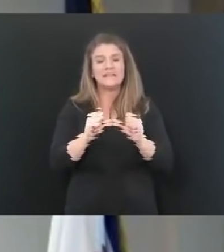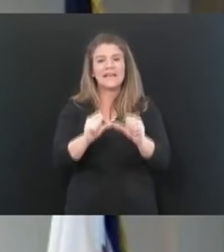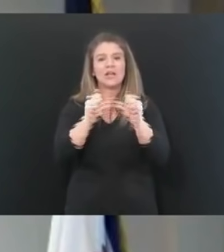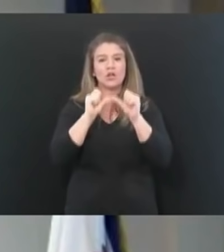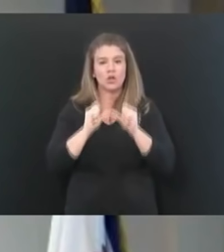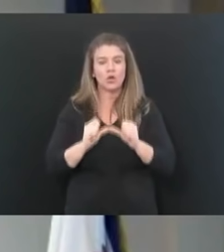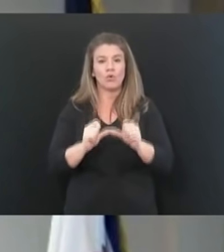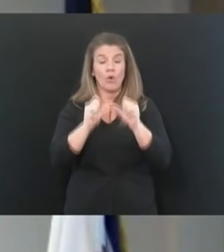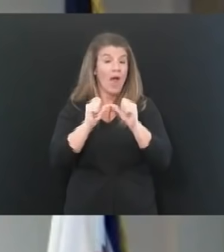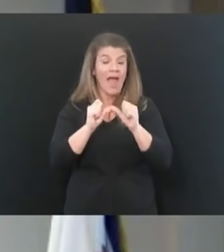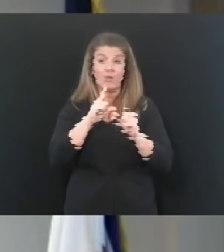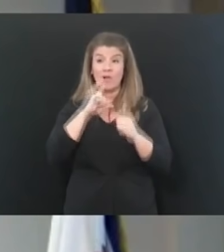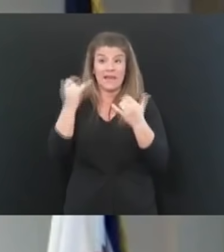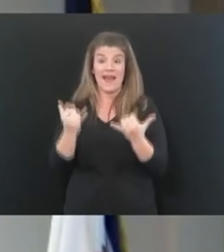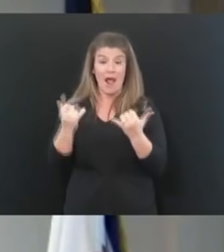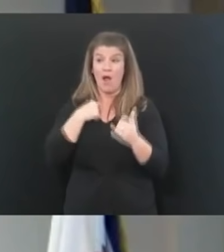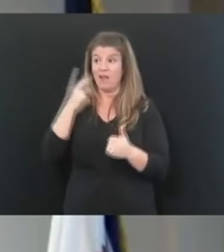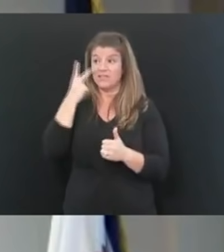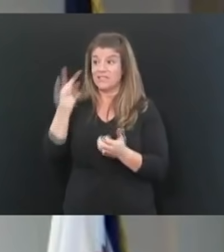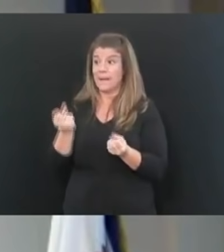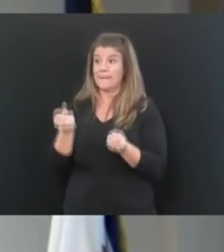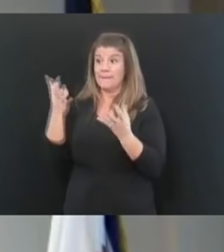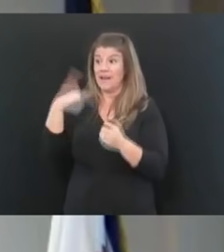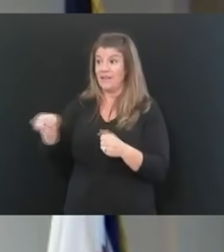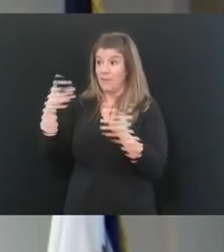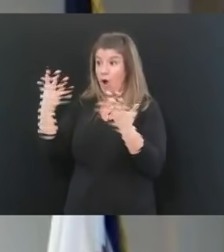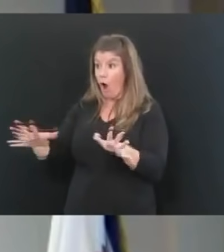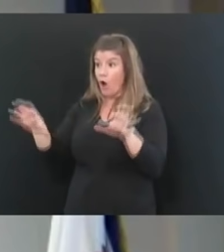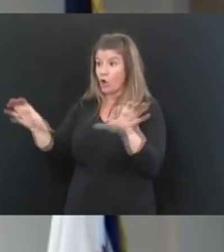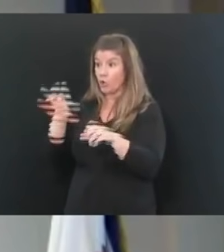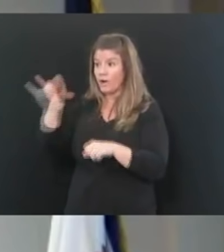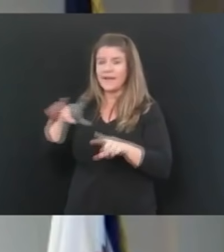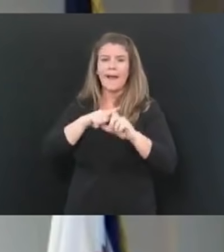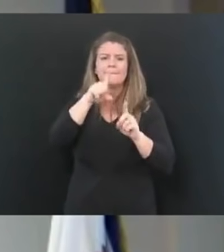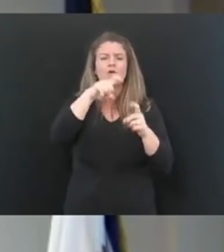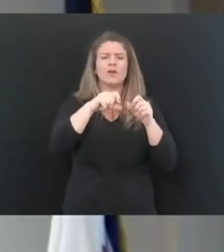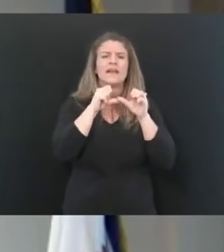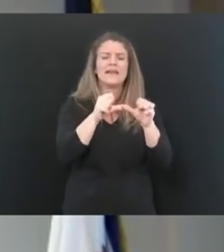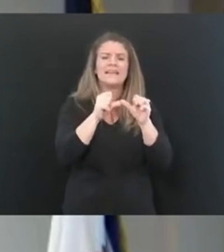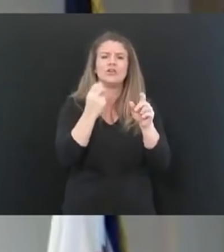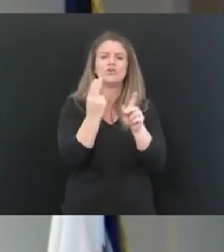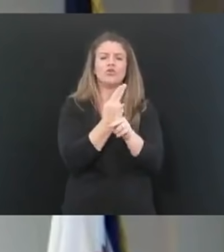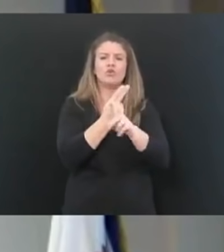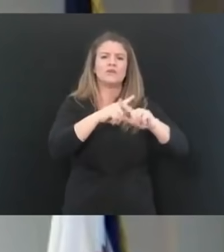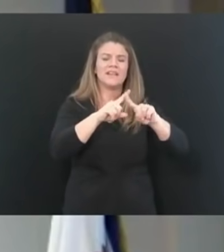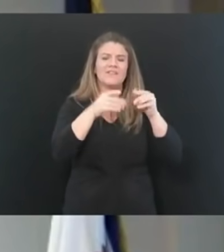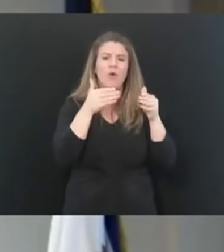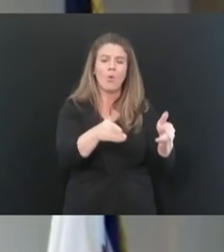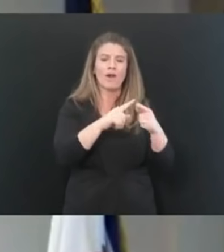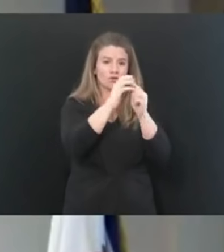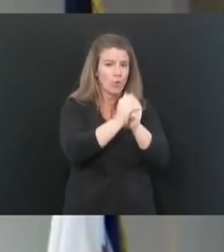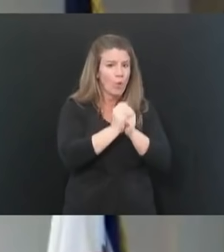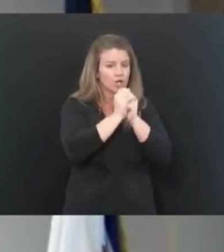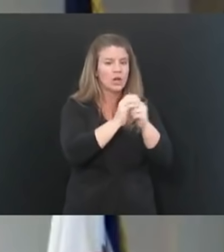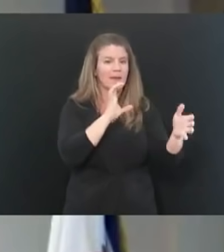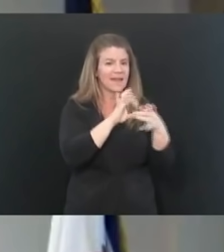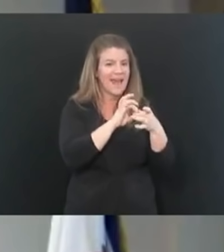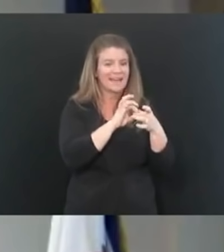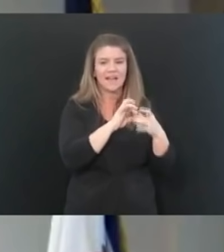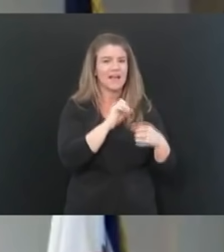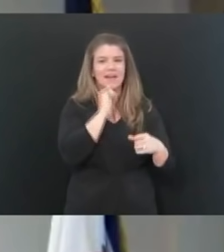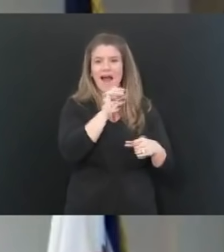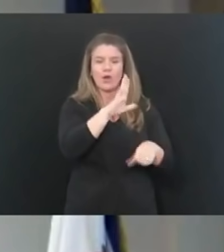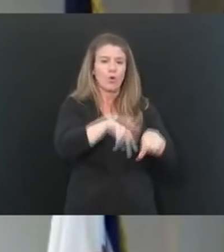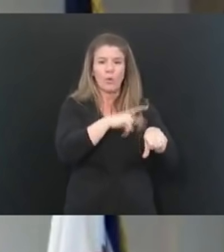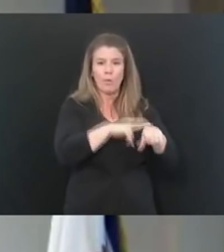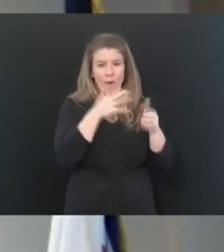are showing great leadership in this, continue to use alternative ways to worship and connect rather than the traditional worship services.